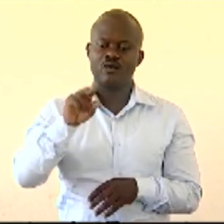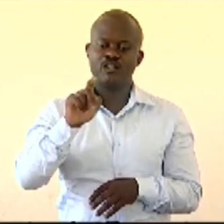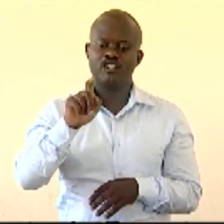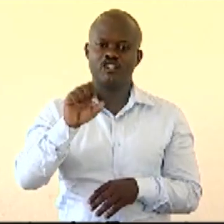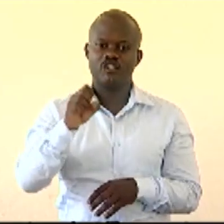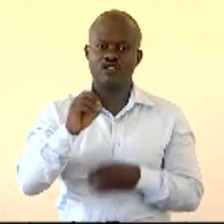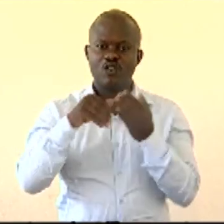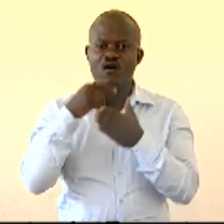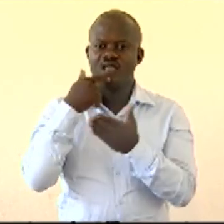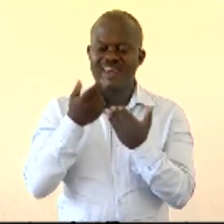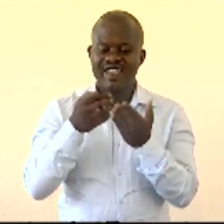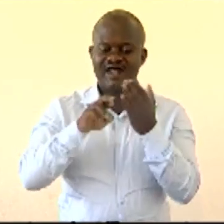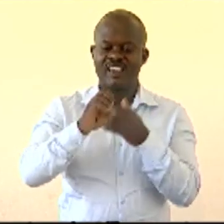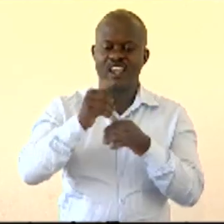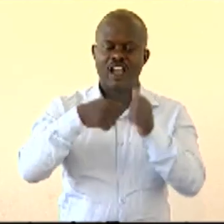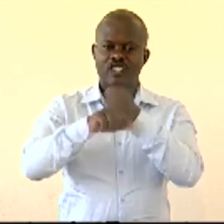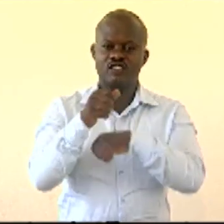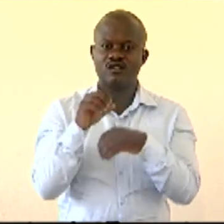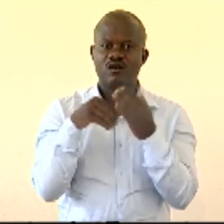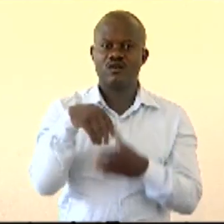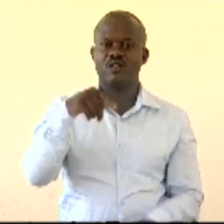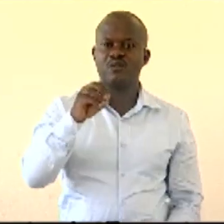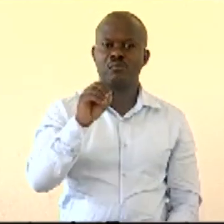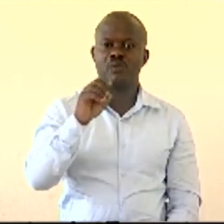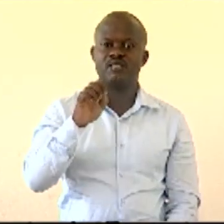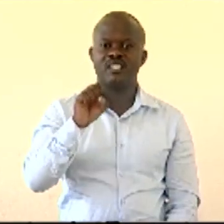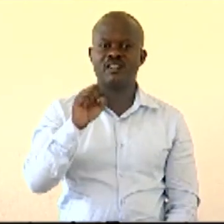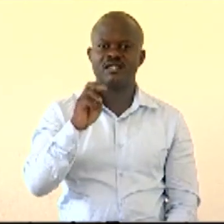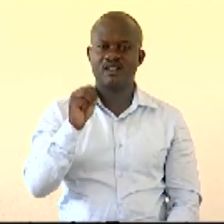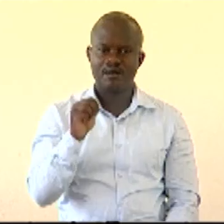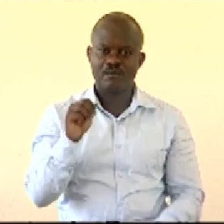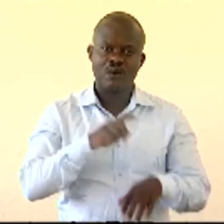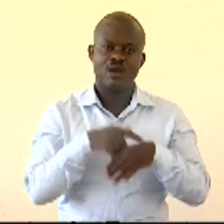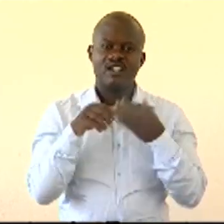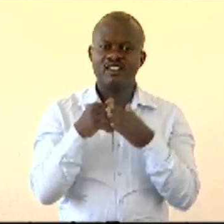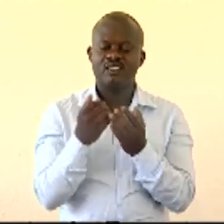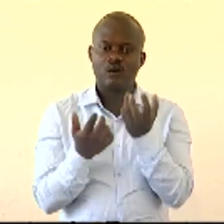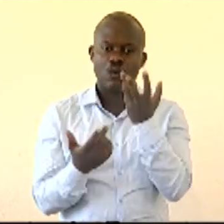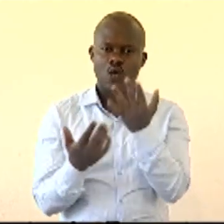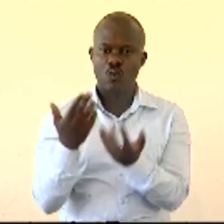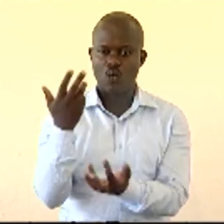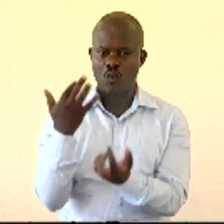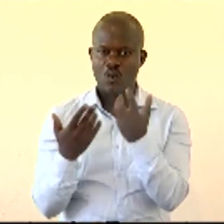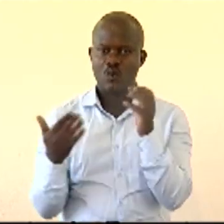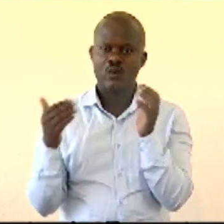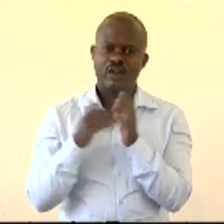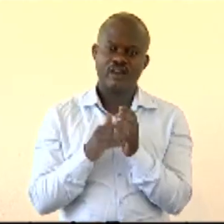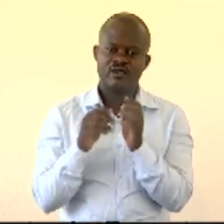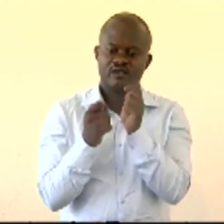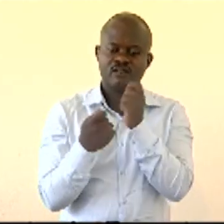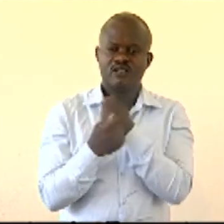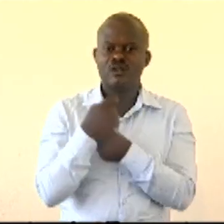the reaction of potassium chlorate when it is heated and decomposed